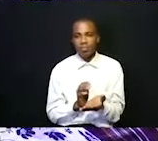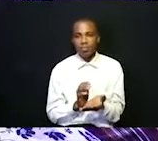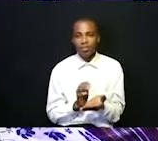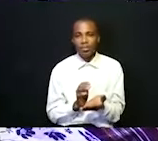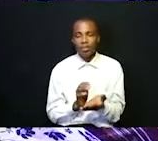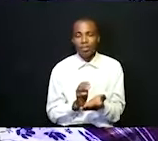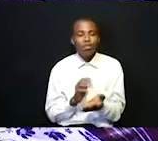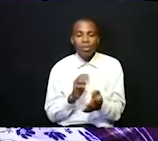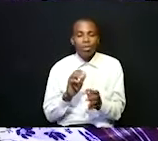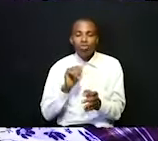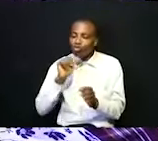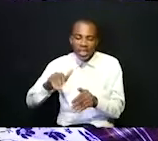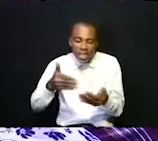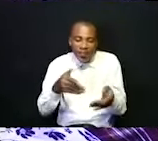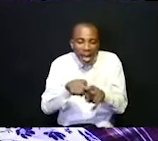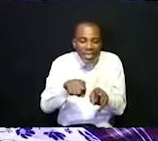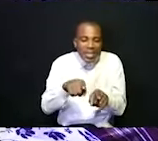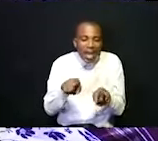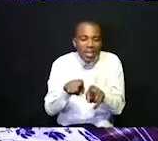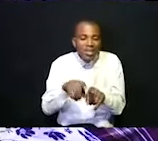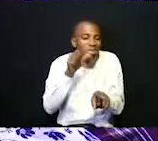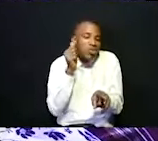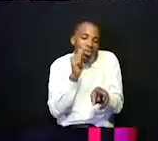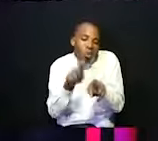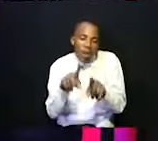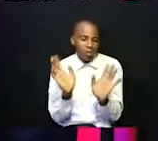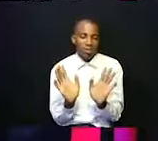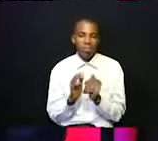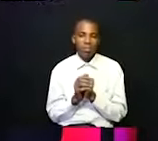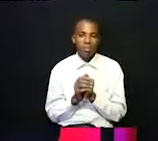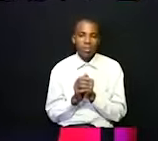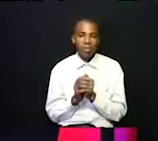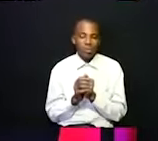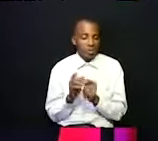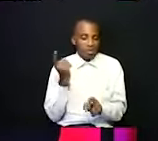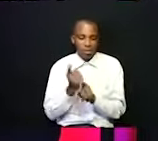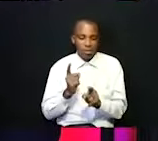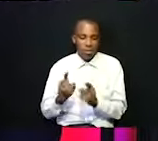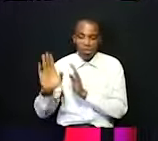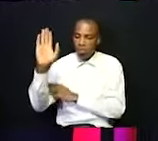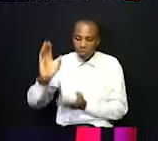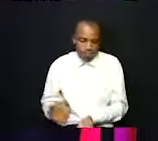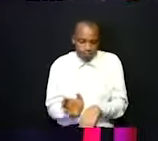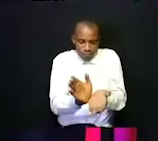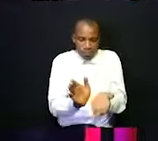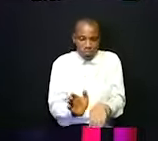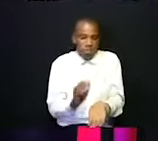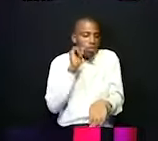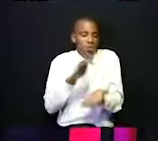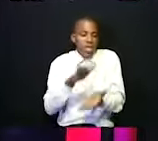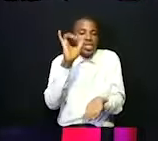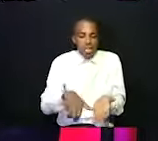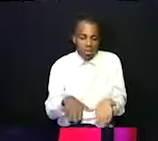Not a sister. The wife. Right away. Straight away. That was the beginning of